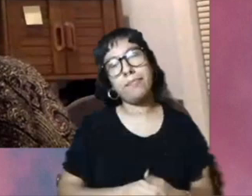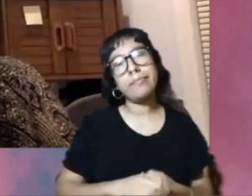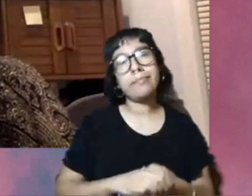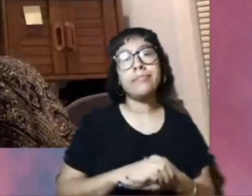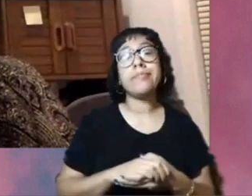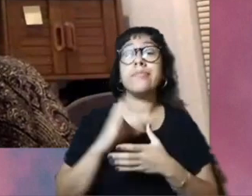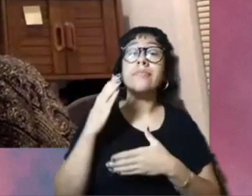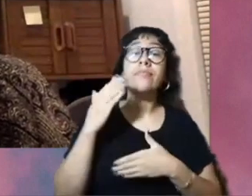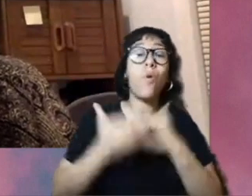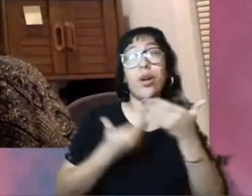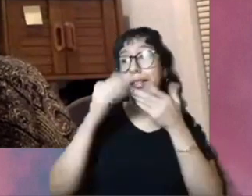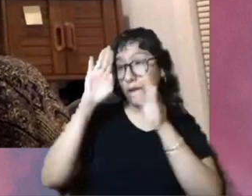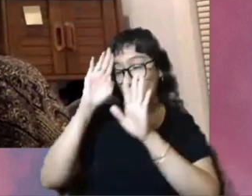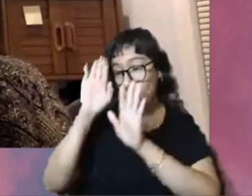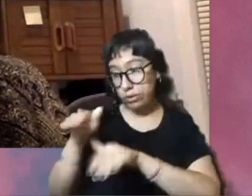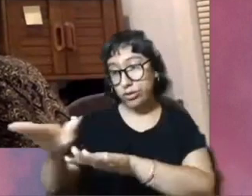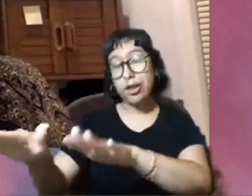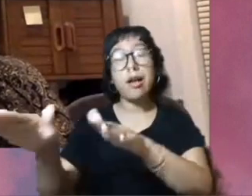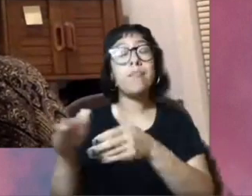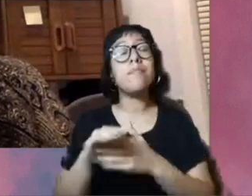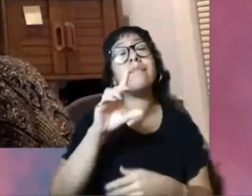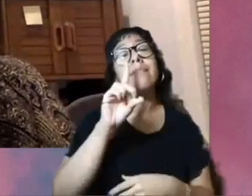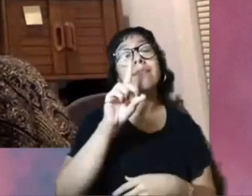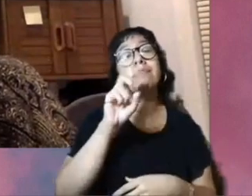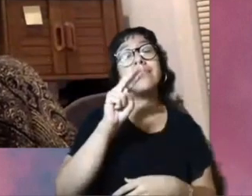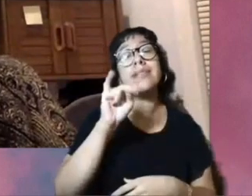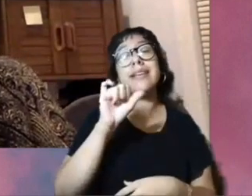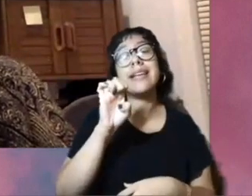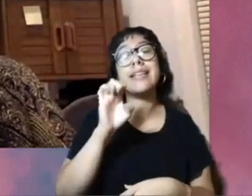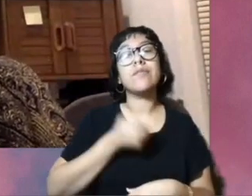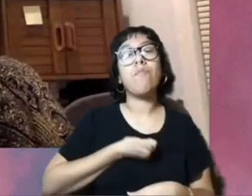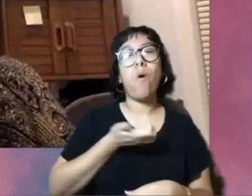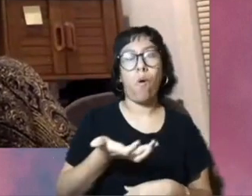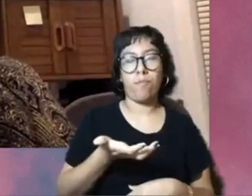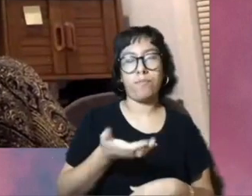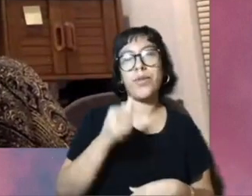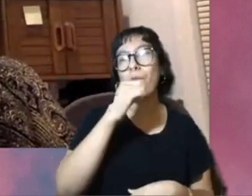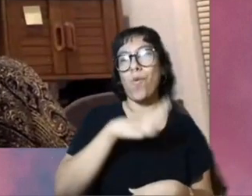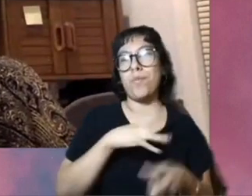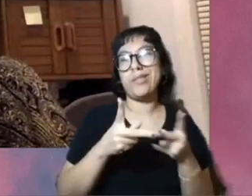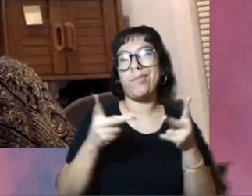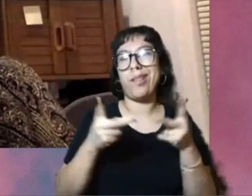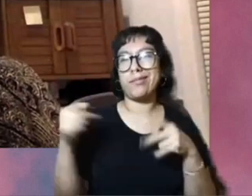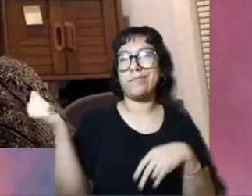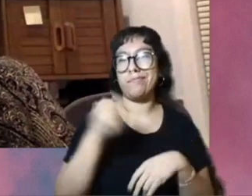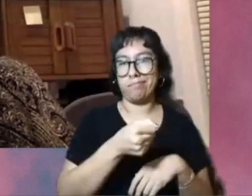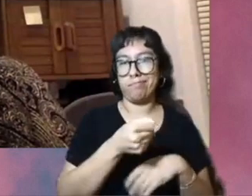Orderly Worship, after Denise Roman's poem, A Woman's Place.